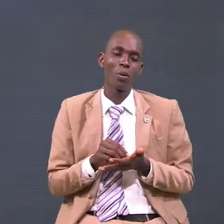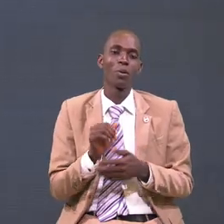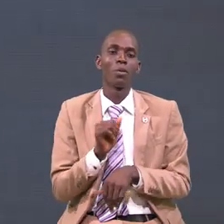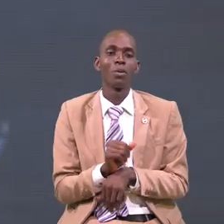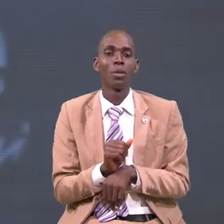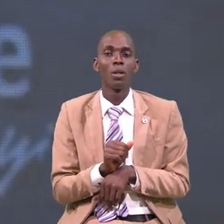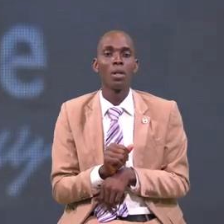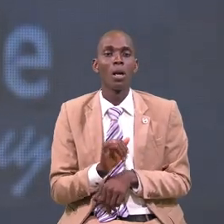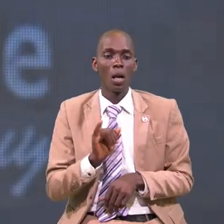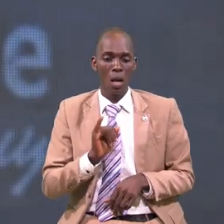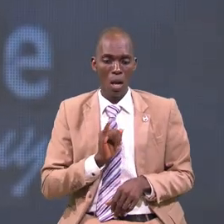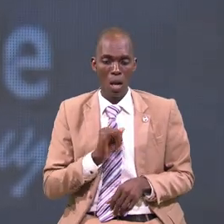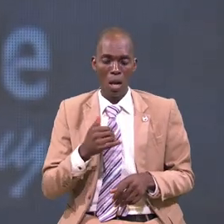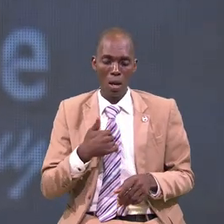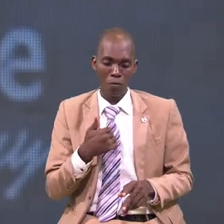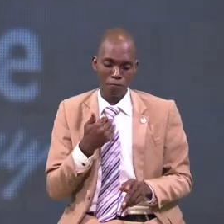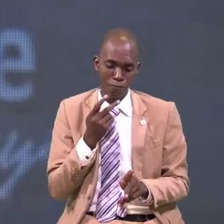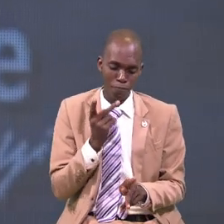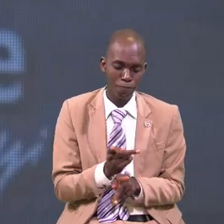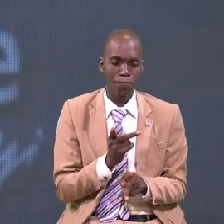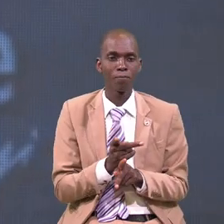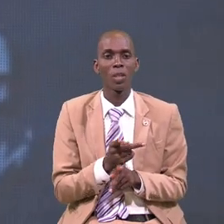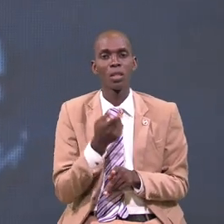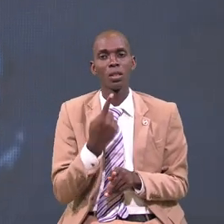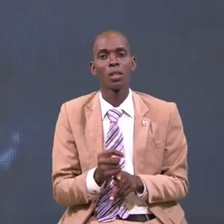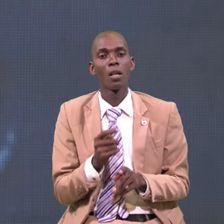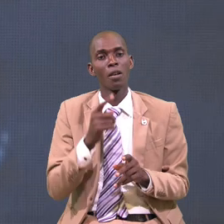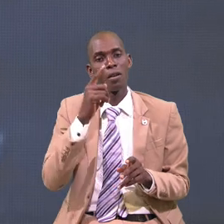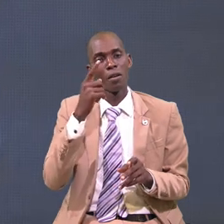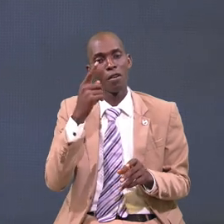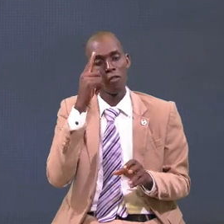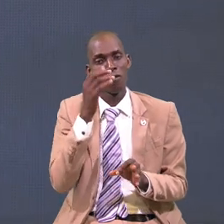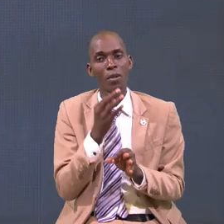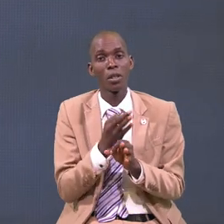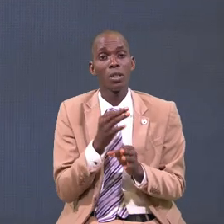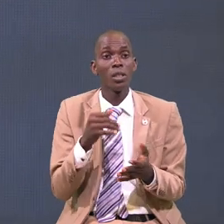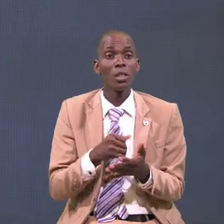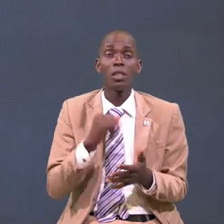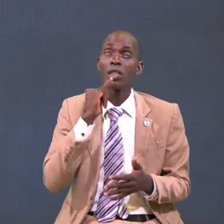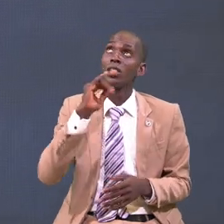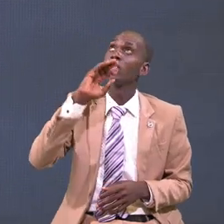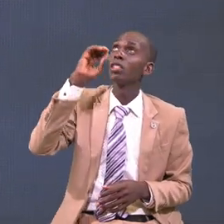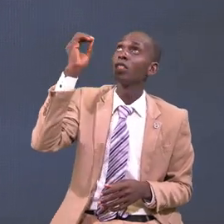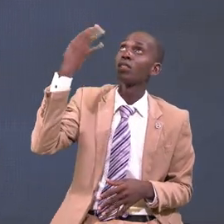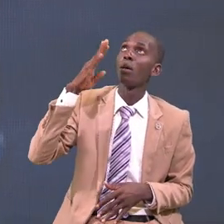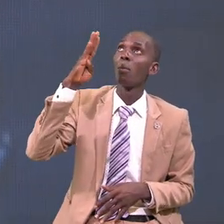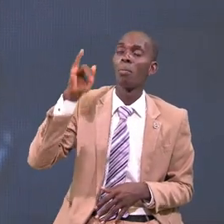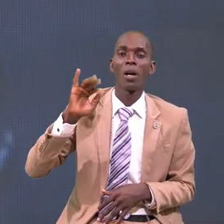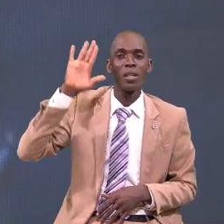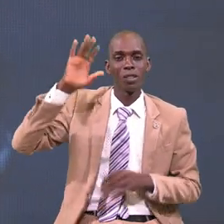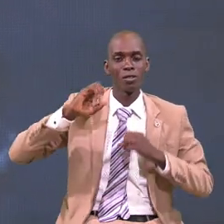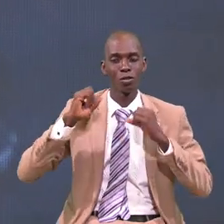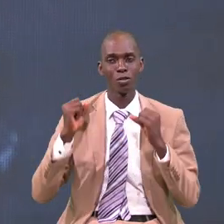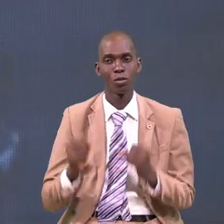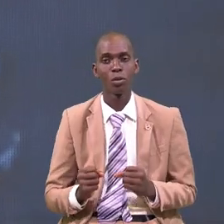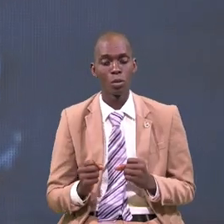have kept the faith. In His grace by strength. Wading through the